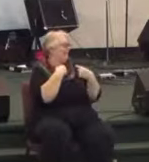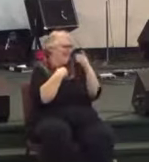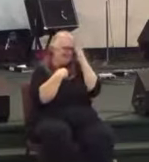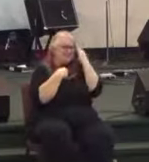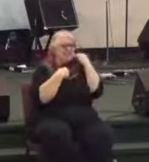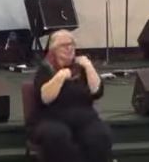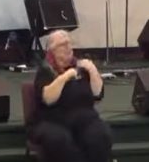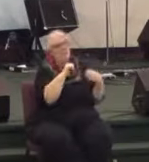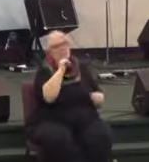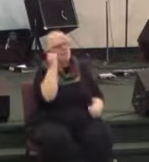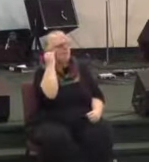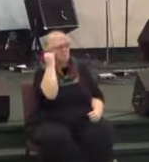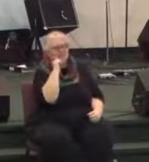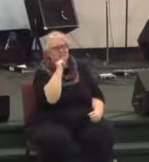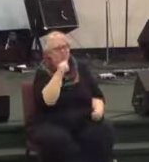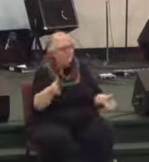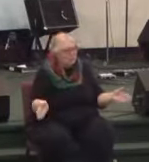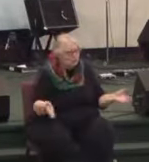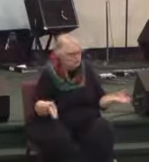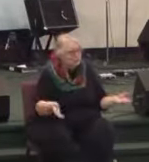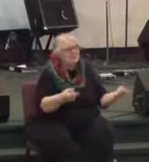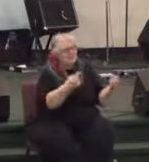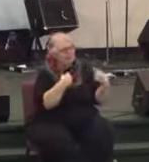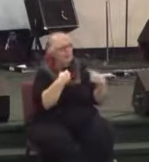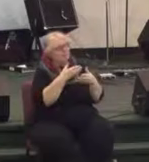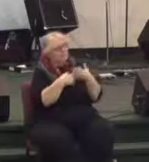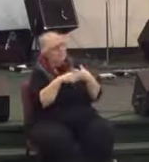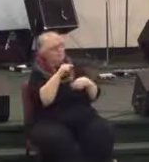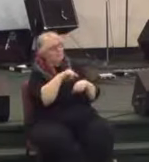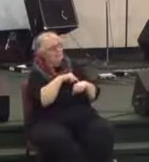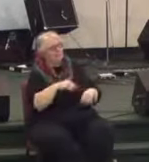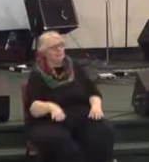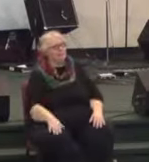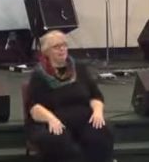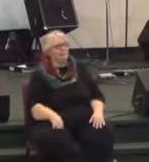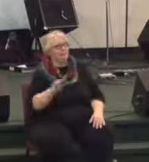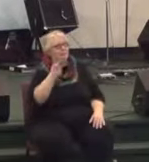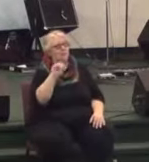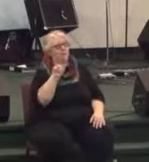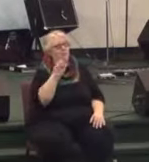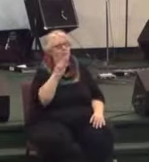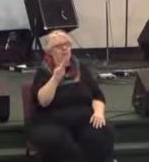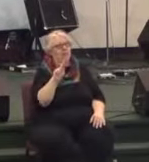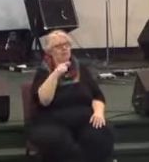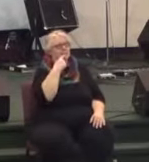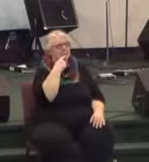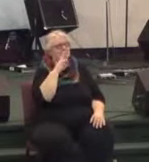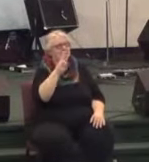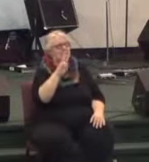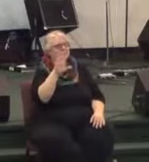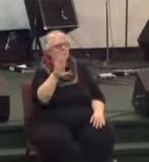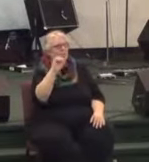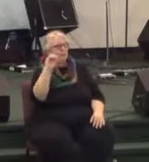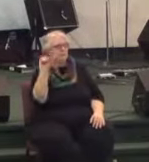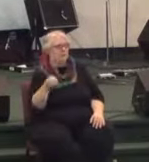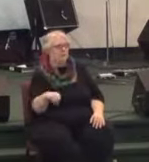he wasn't there, encourage him to come the next time. Mark gave the statistic, 65%